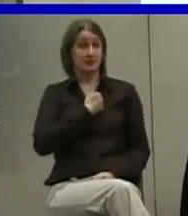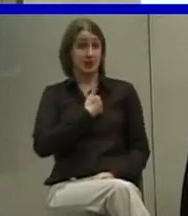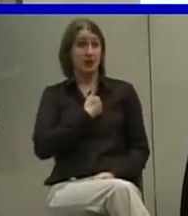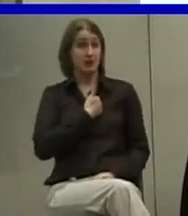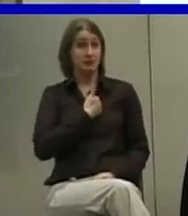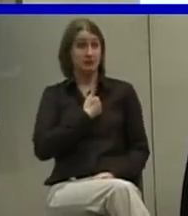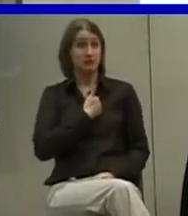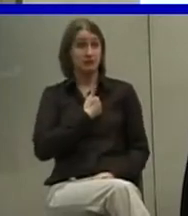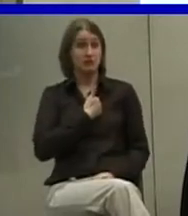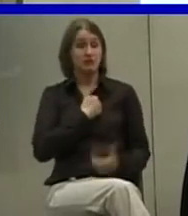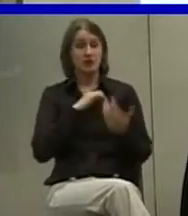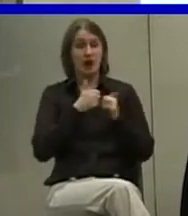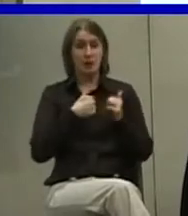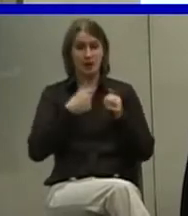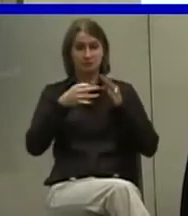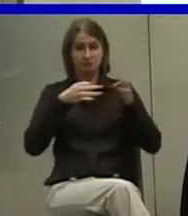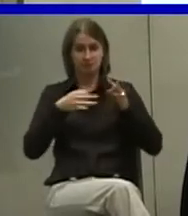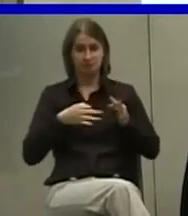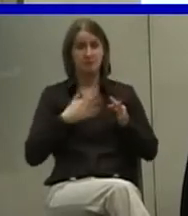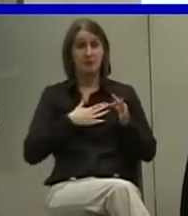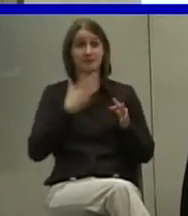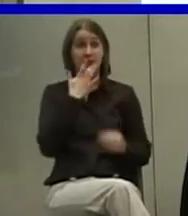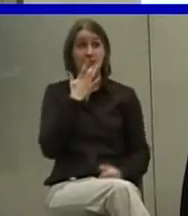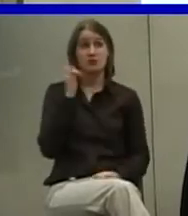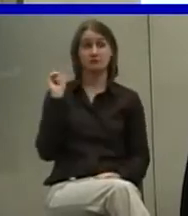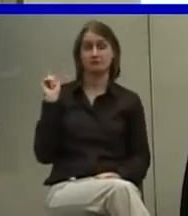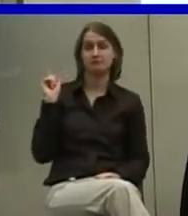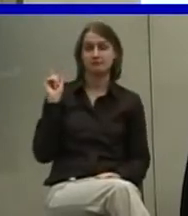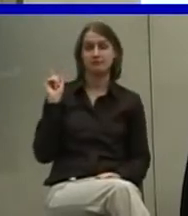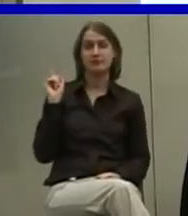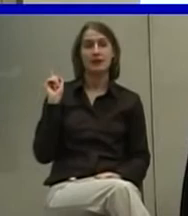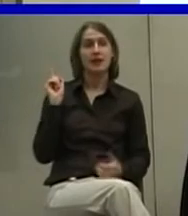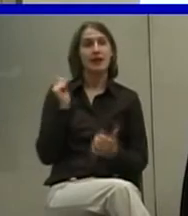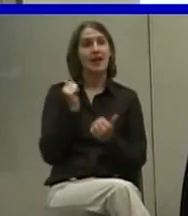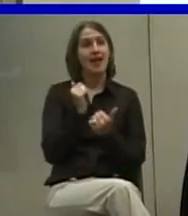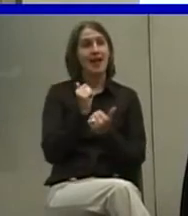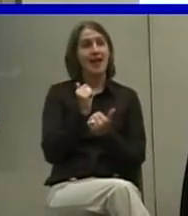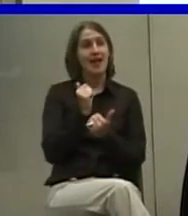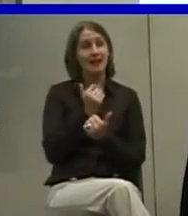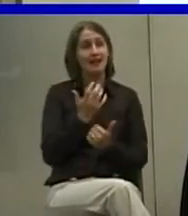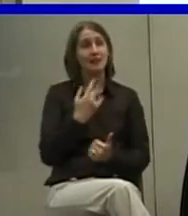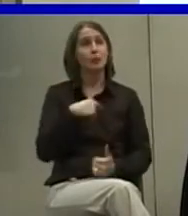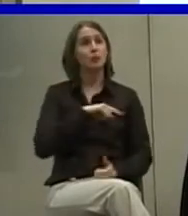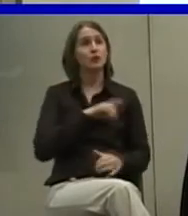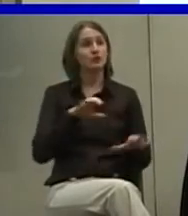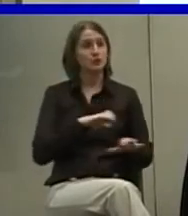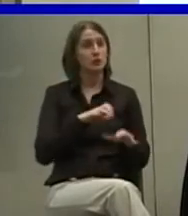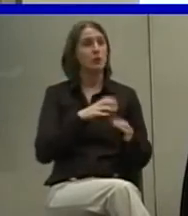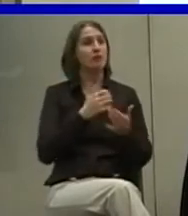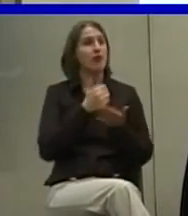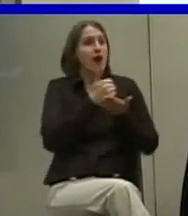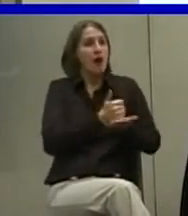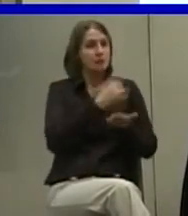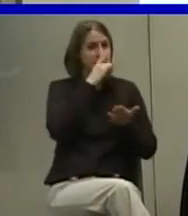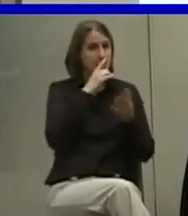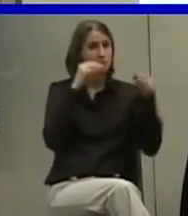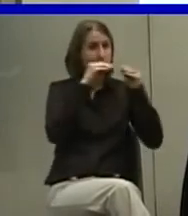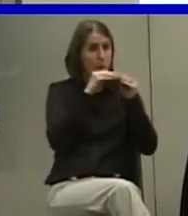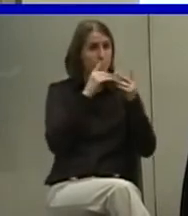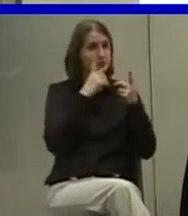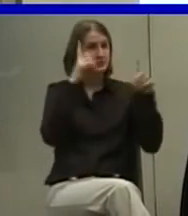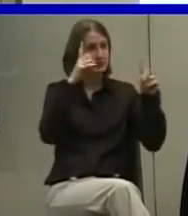discipline, this is my favorite definition. Anything we do that makes kids more successful is